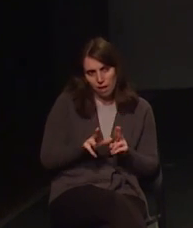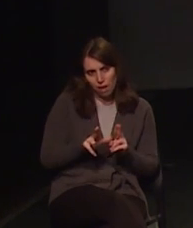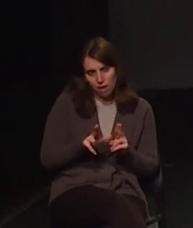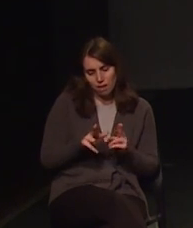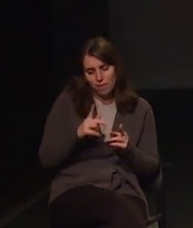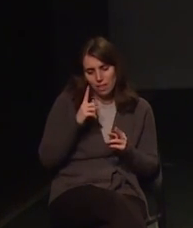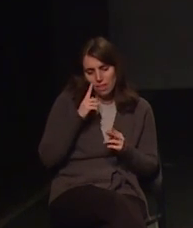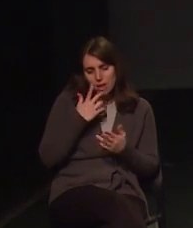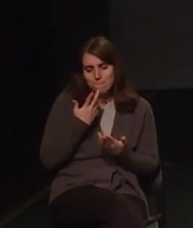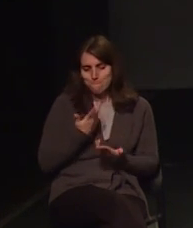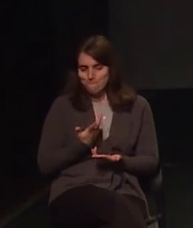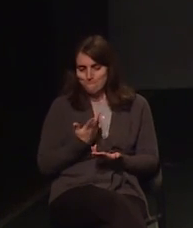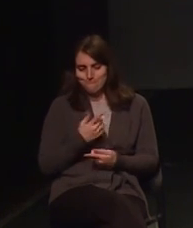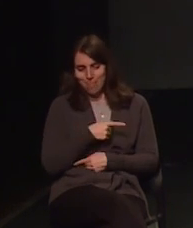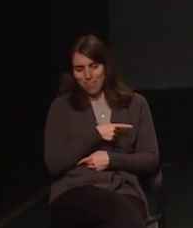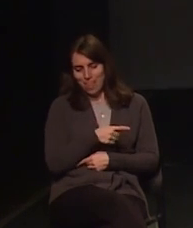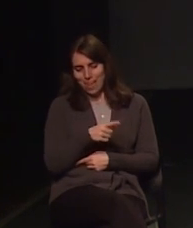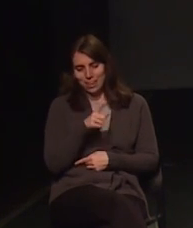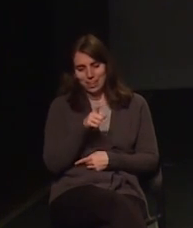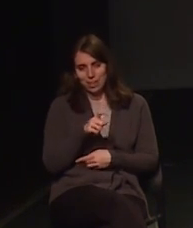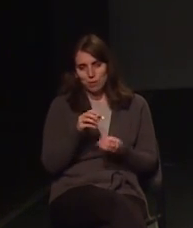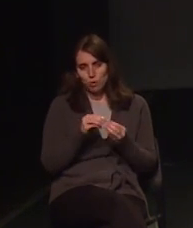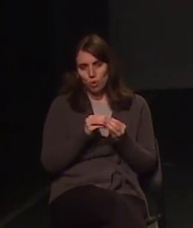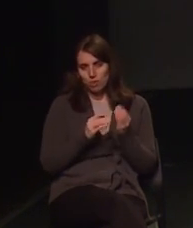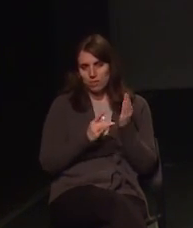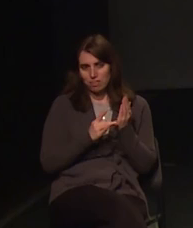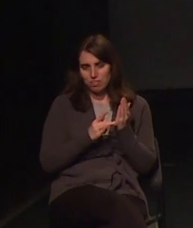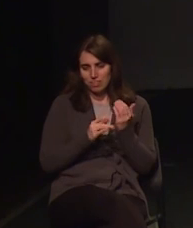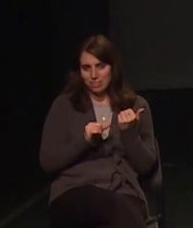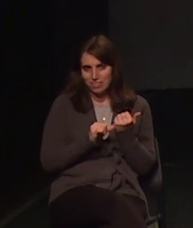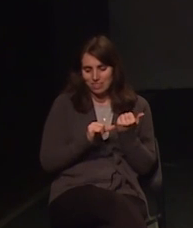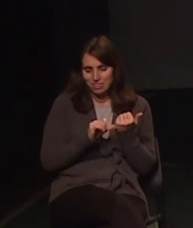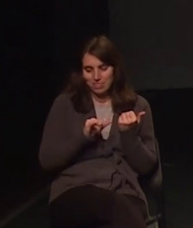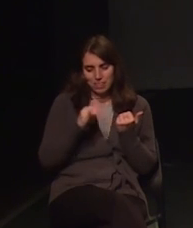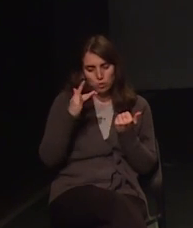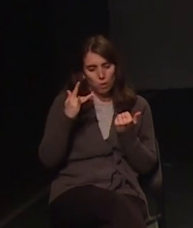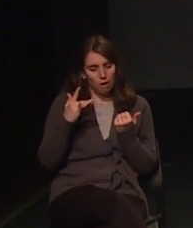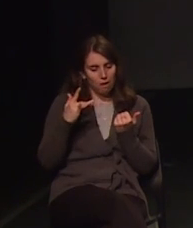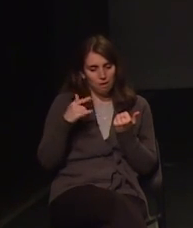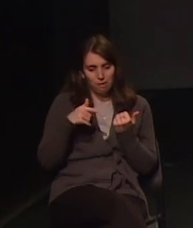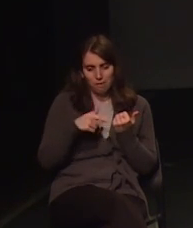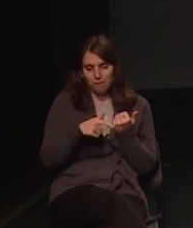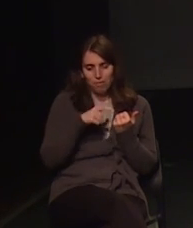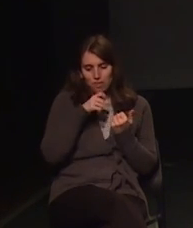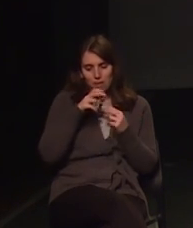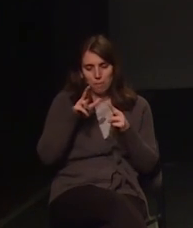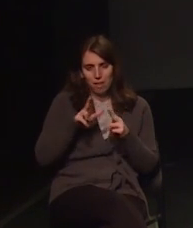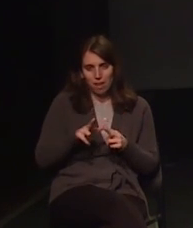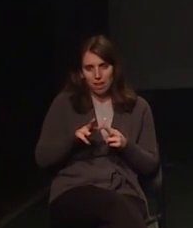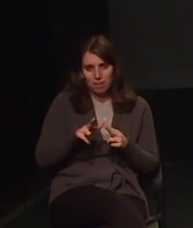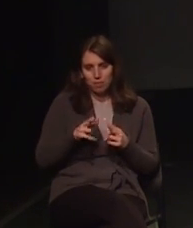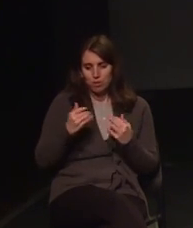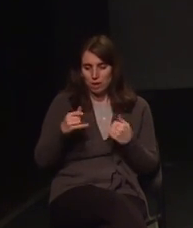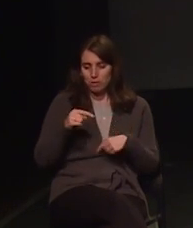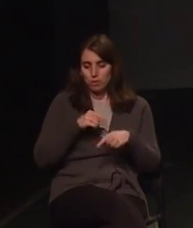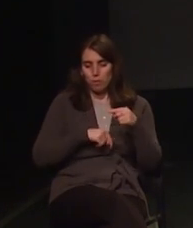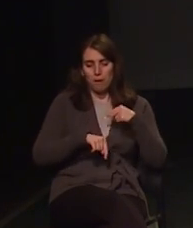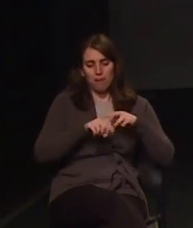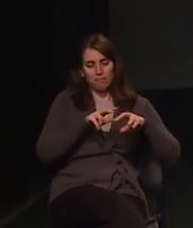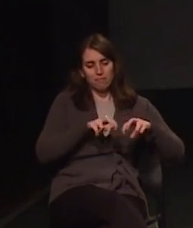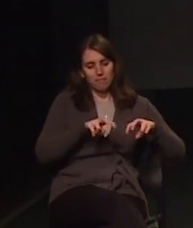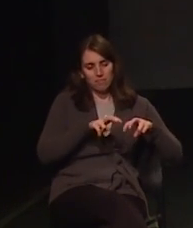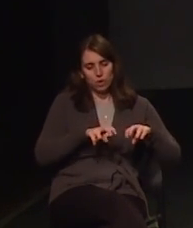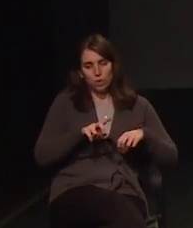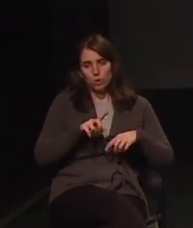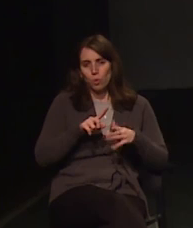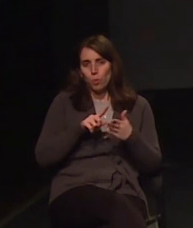they're not applying. And what we're seeing now is where are systems actually inhibiting folks so that organizations are taking a look at themselves and